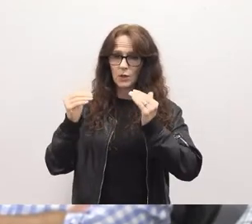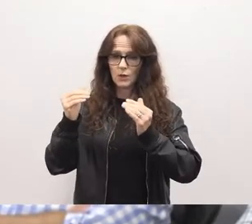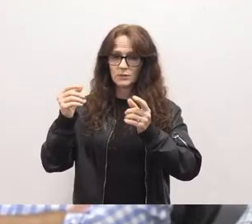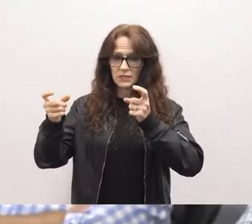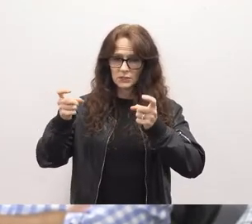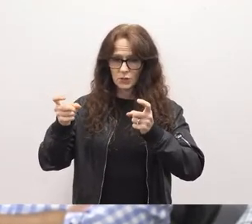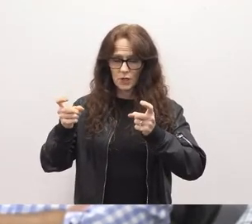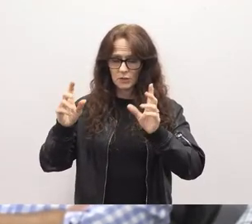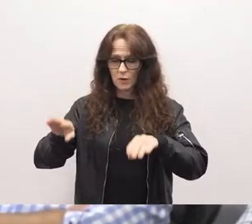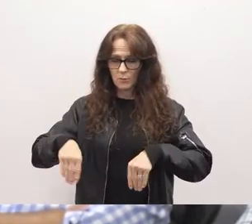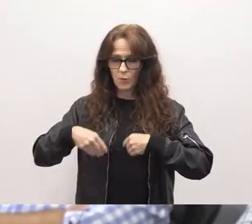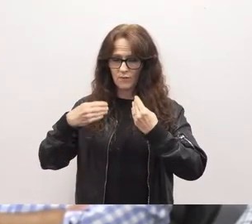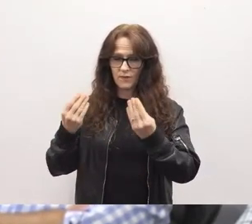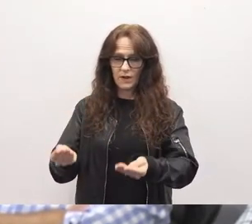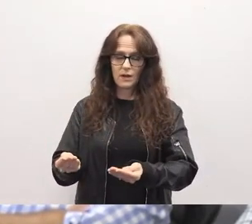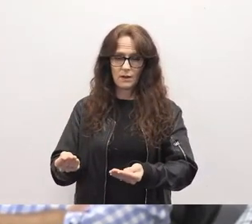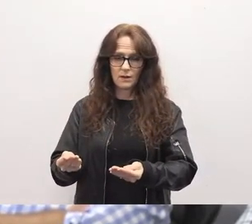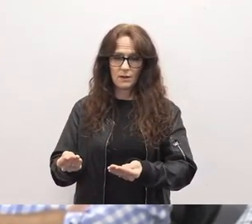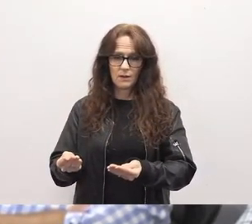of